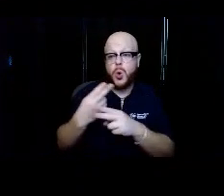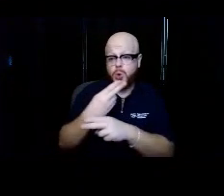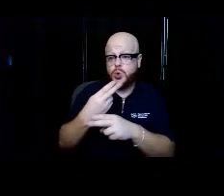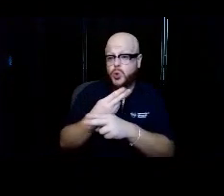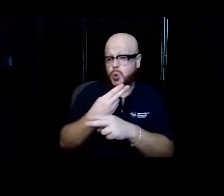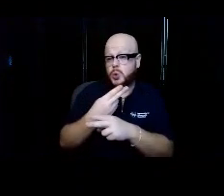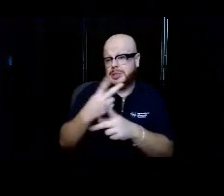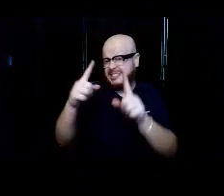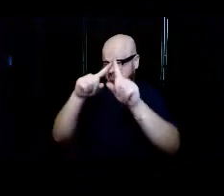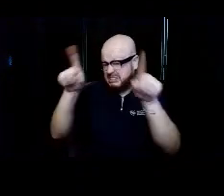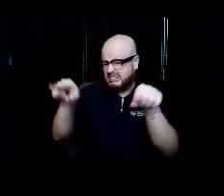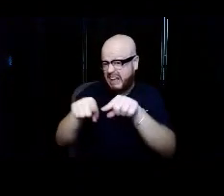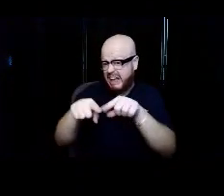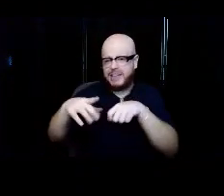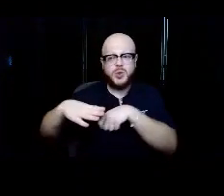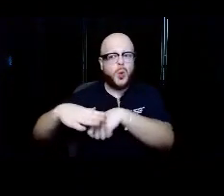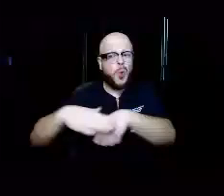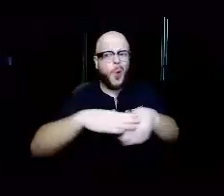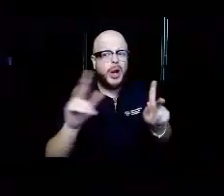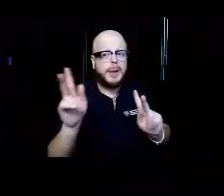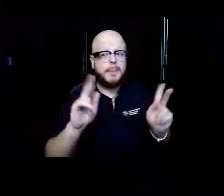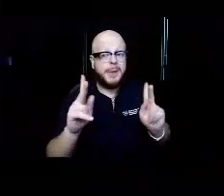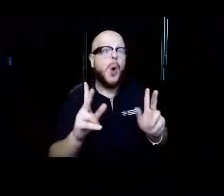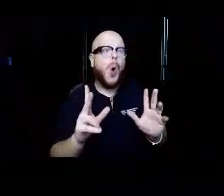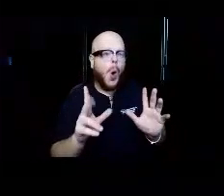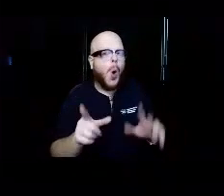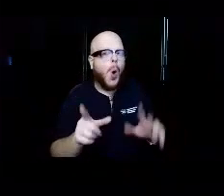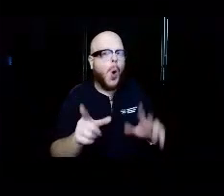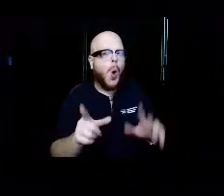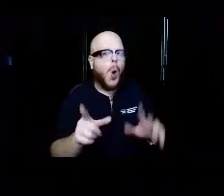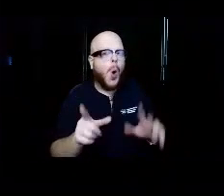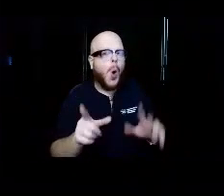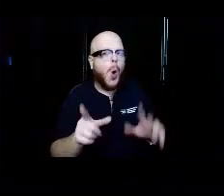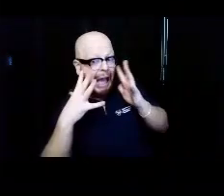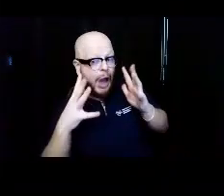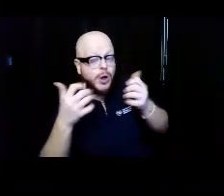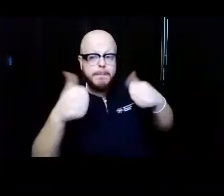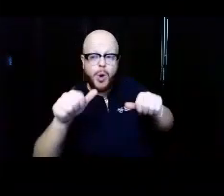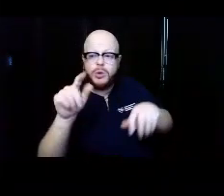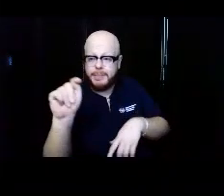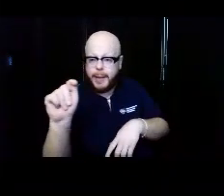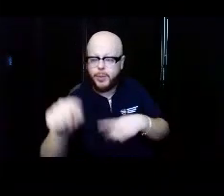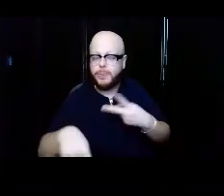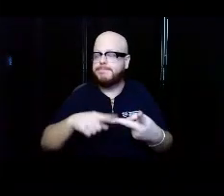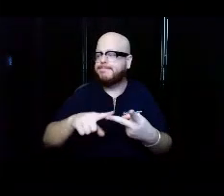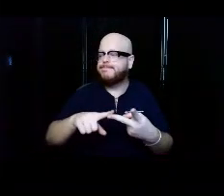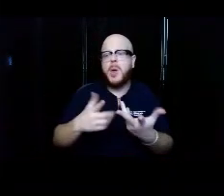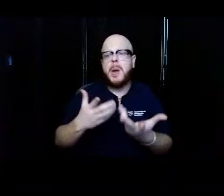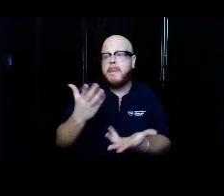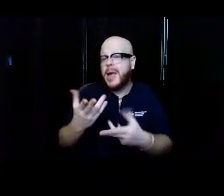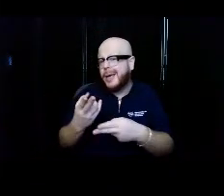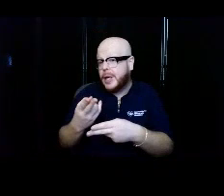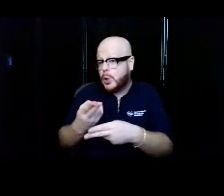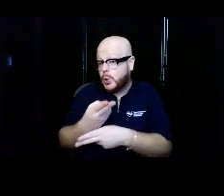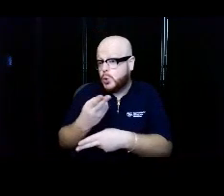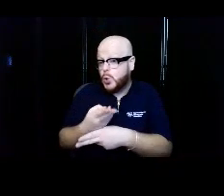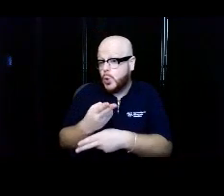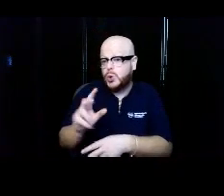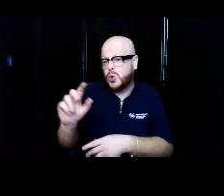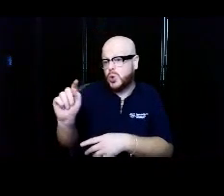they can prepare for the unexpected noise. Consider using manual options instead of automatic features to